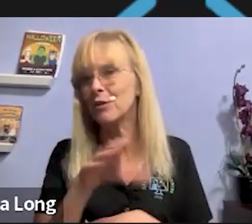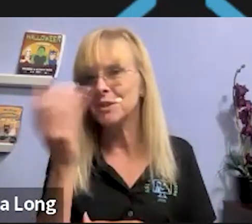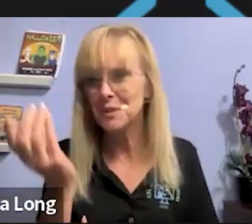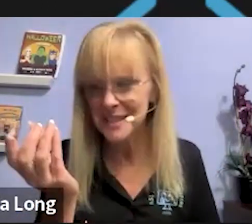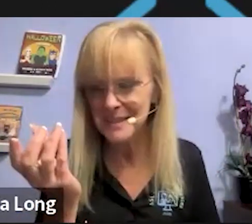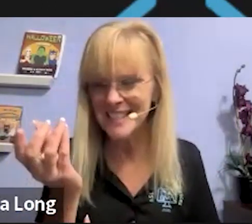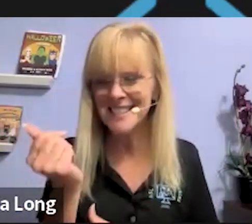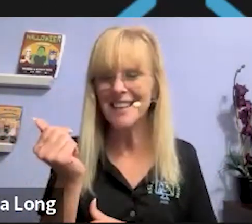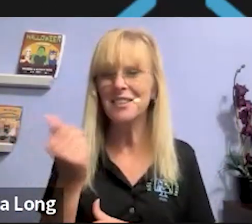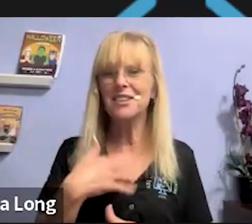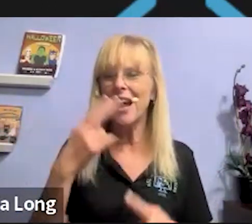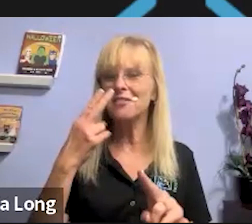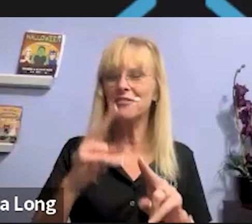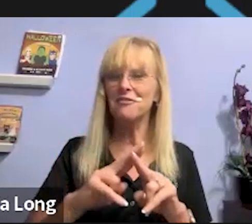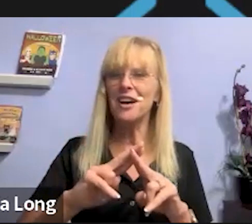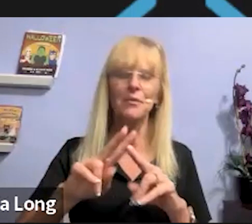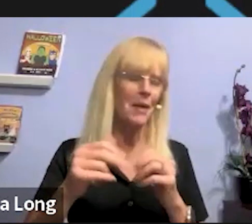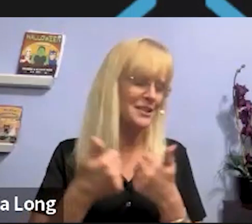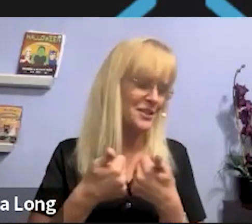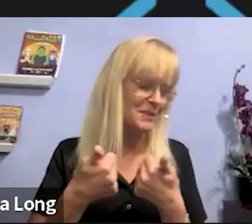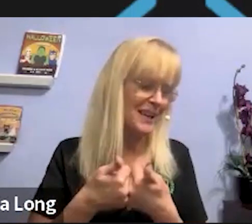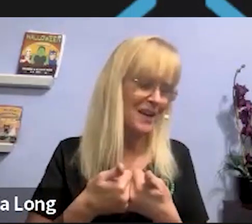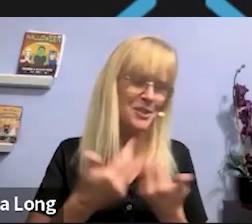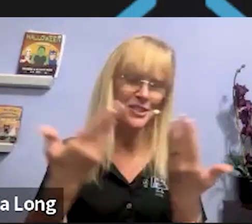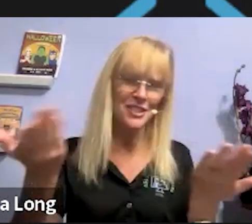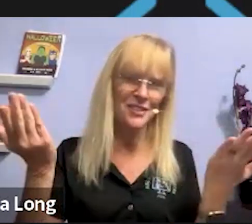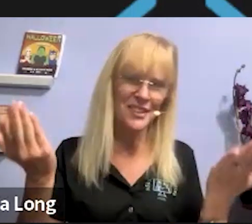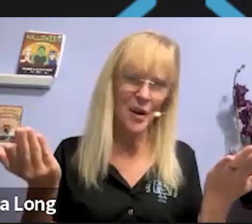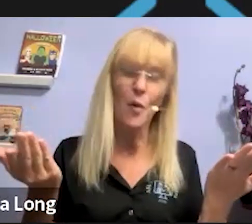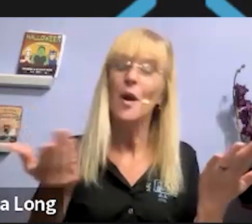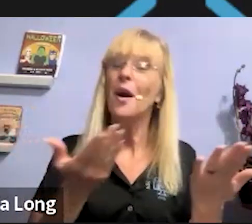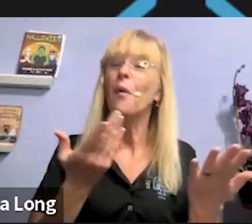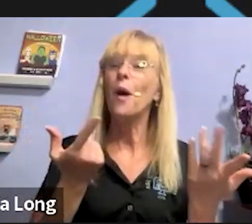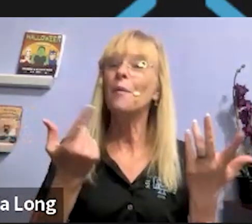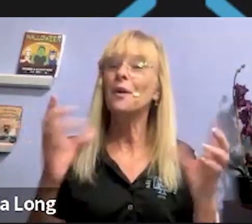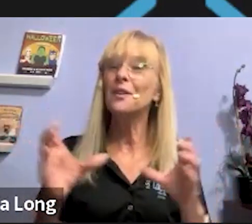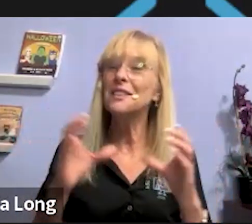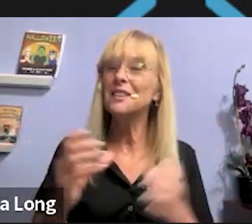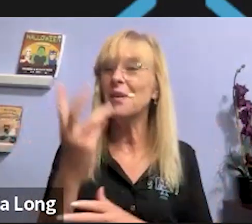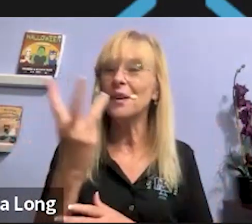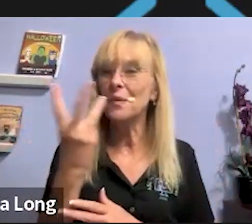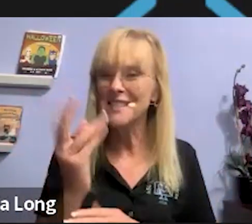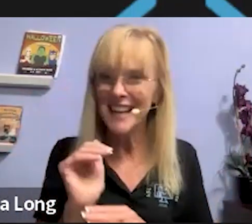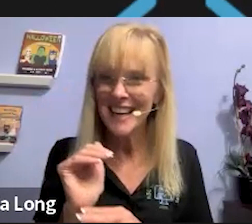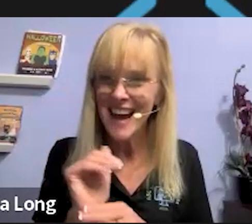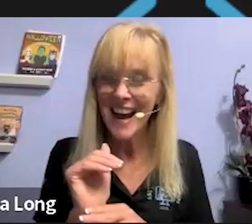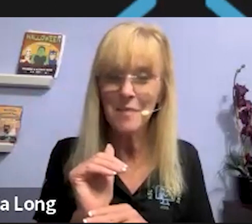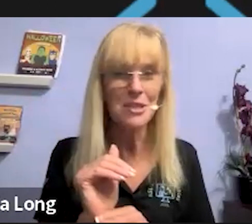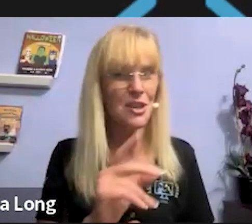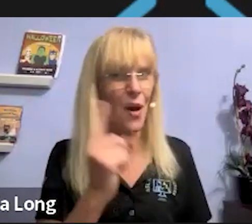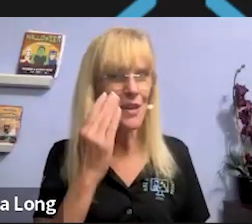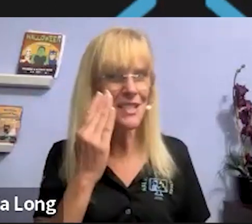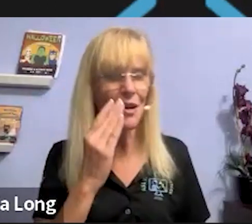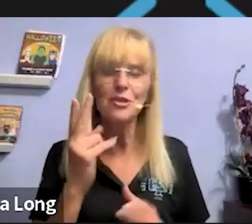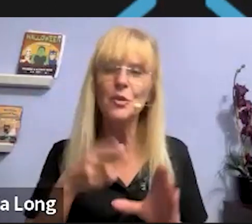by, of course, Christmas. It's going to have some fun. We might do some games. You just don't know what we're going to do on a Wednesday night,